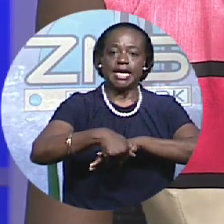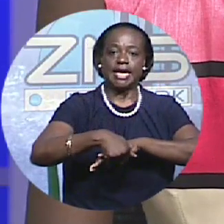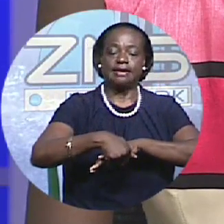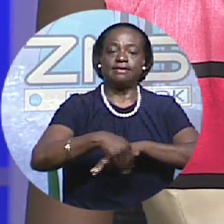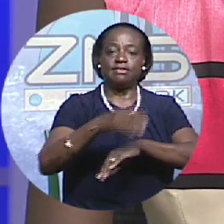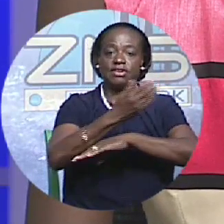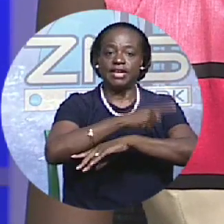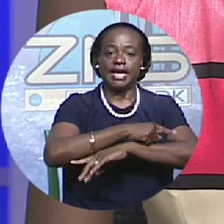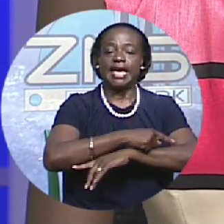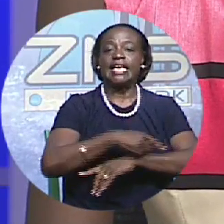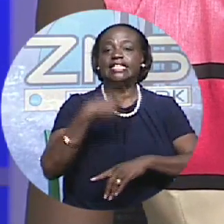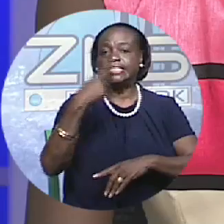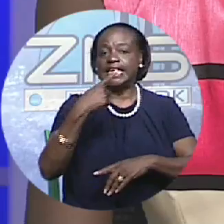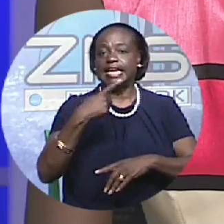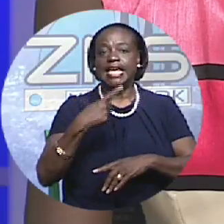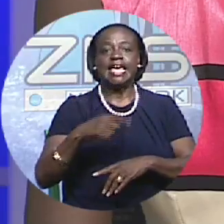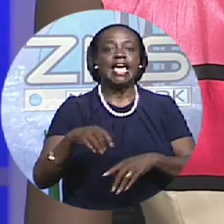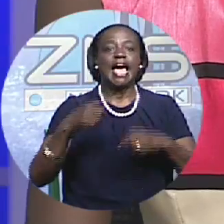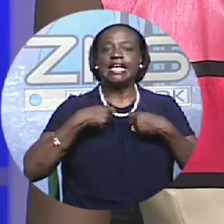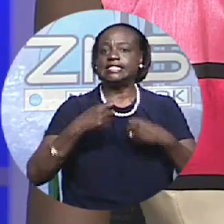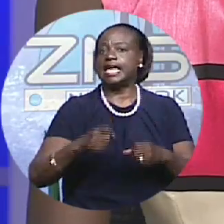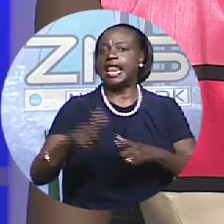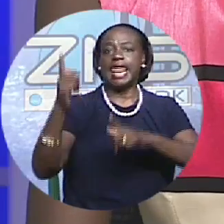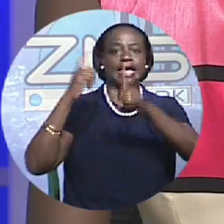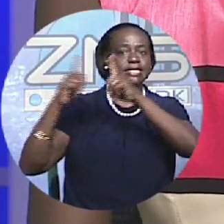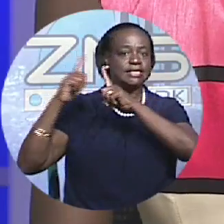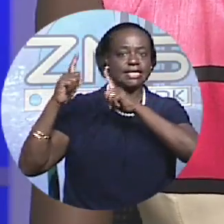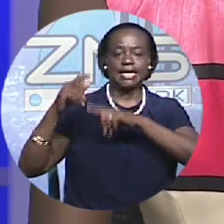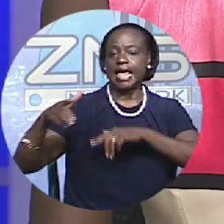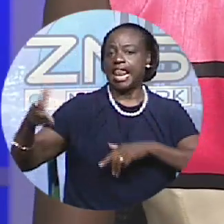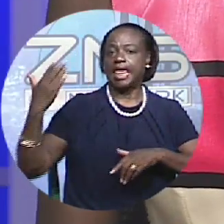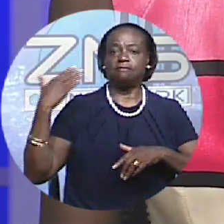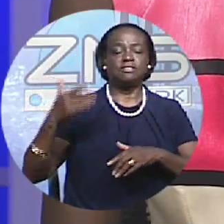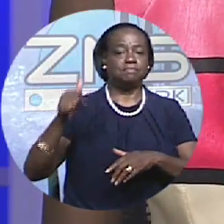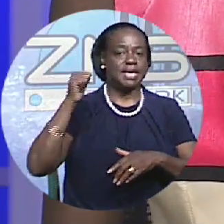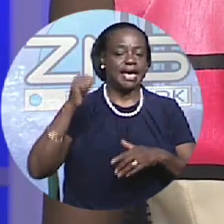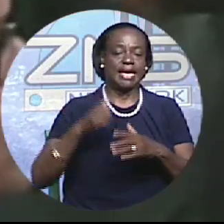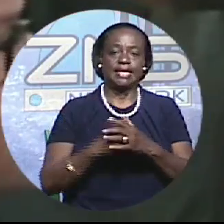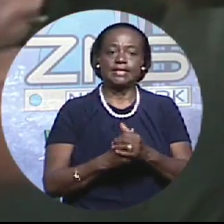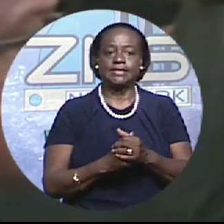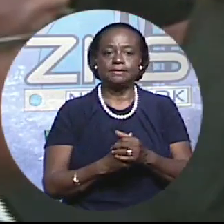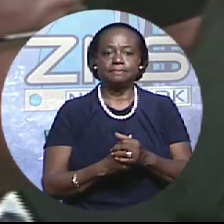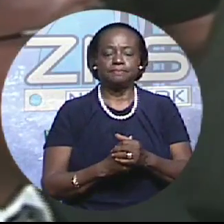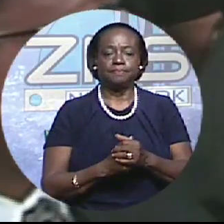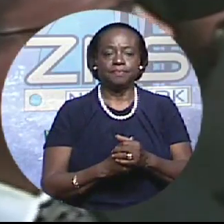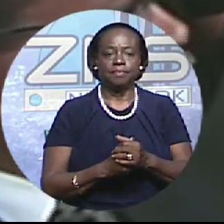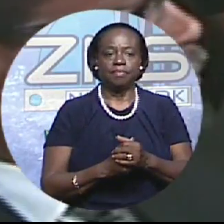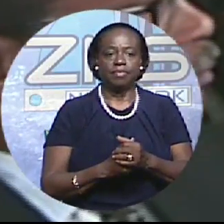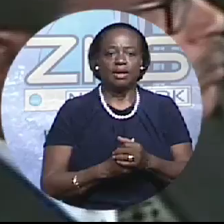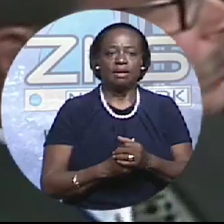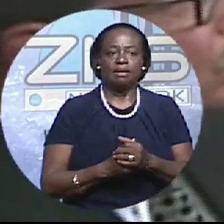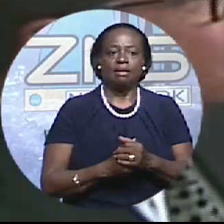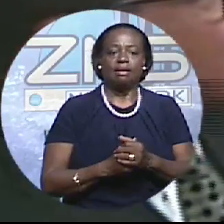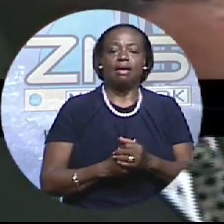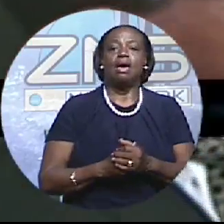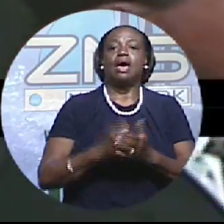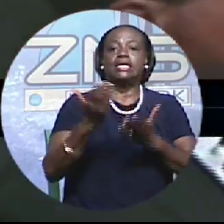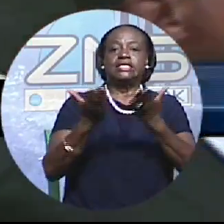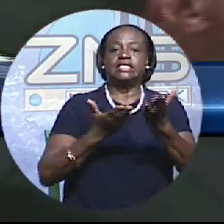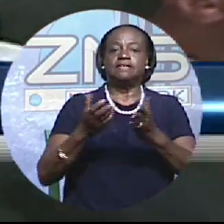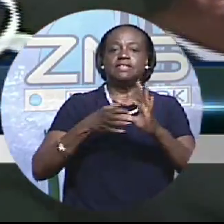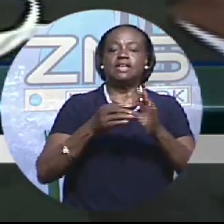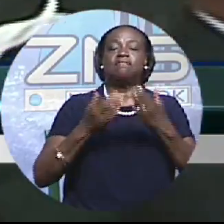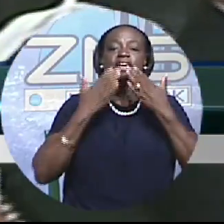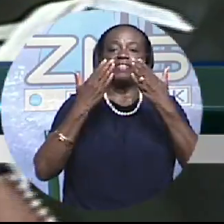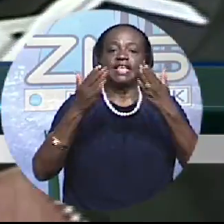that he has left behind a remarkable legacy. Shashina Rowe reports. A touching service of thanksgiving. Tears were shed